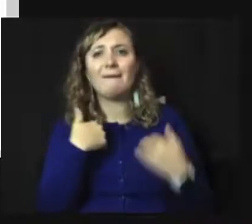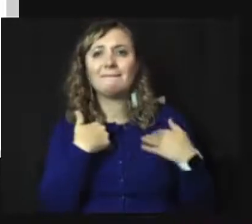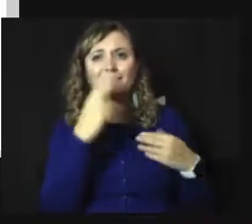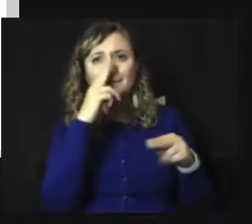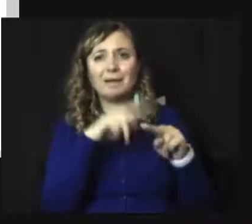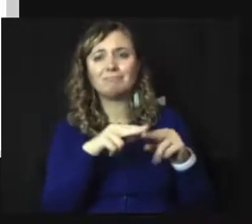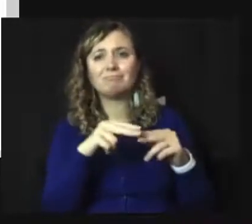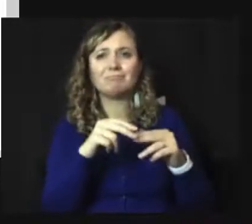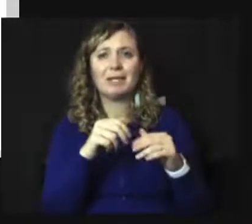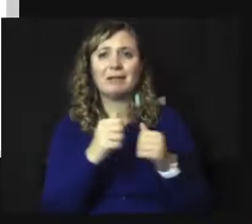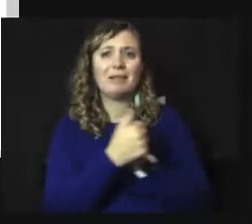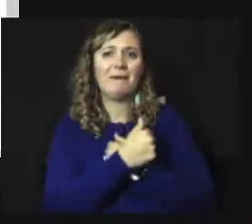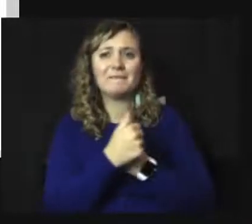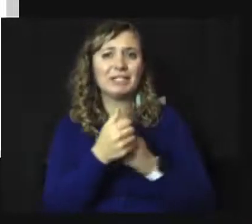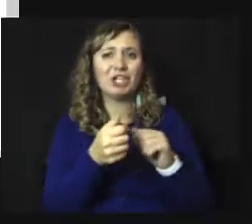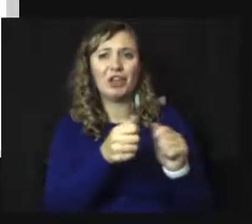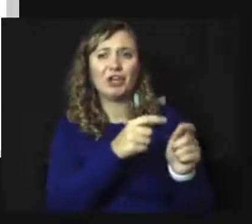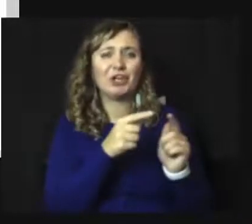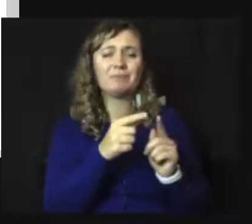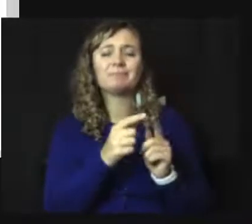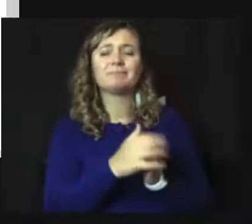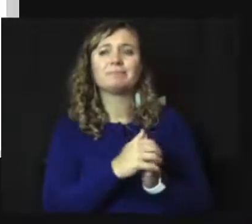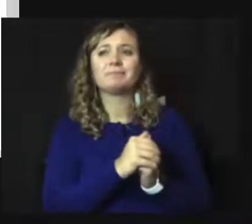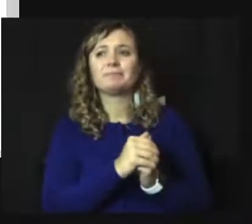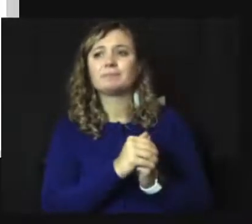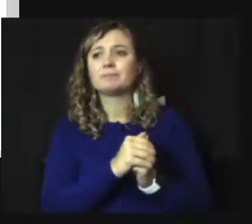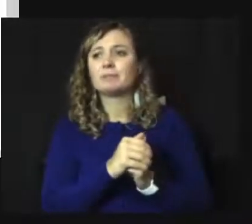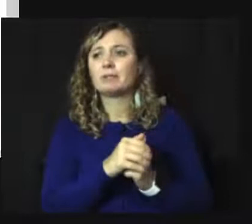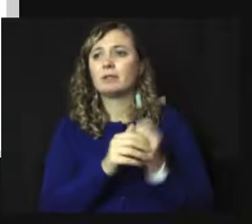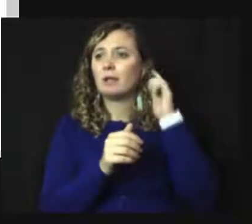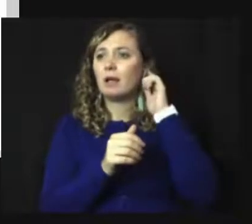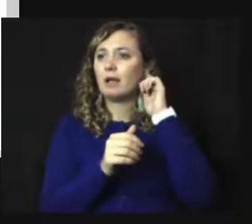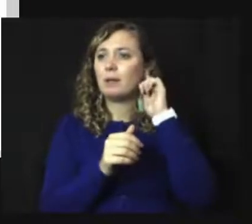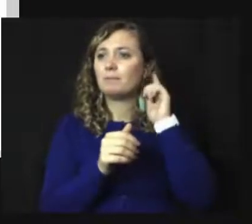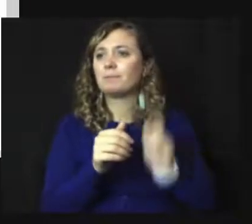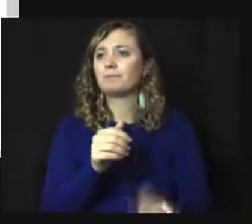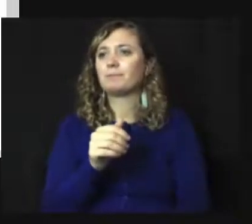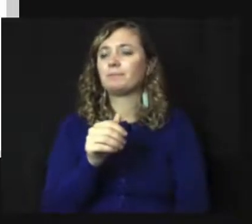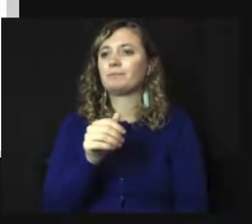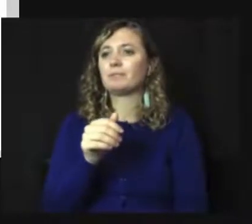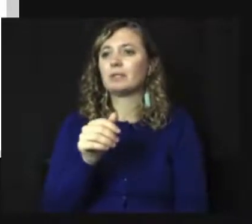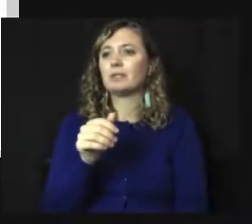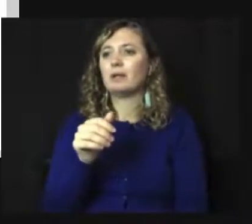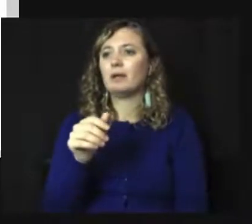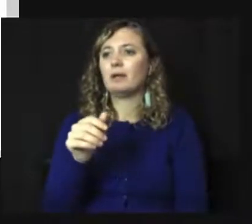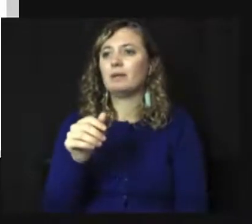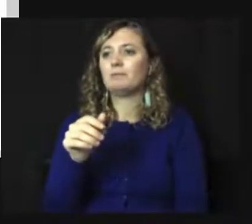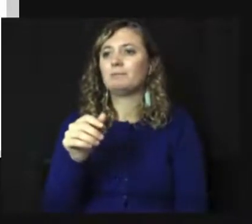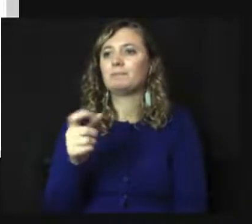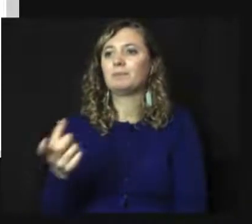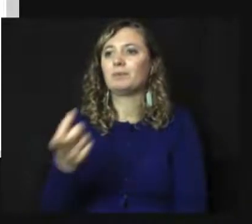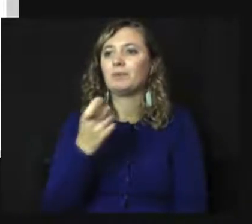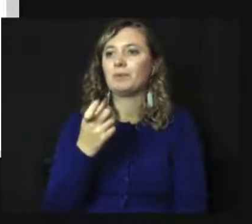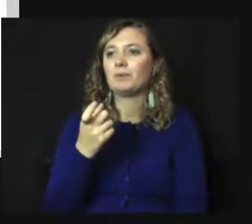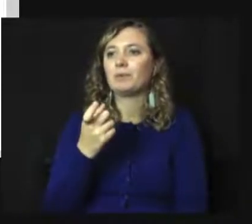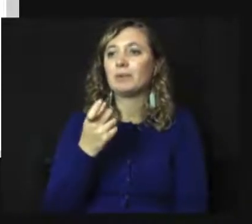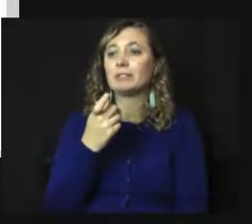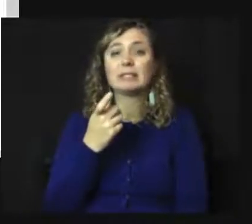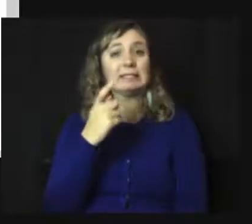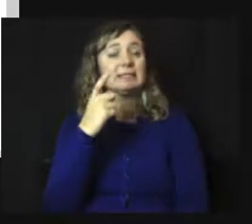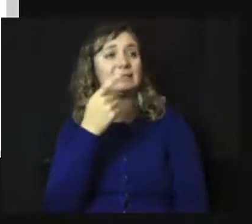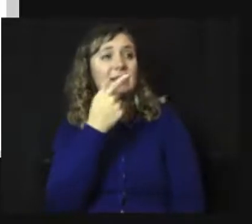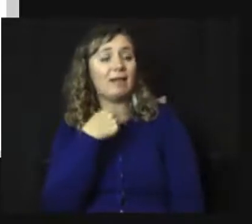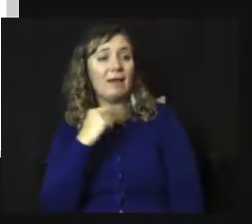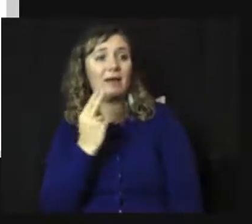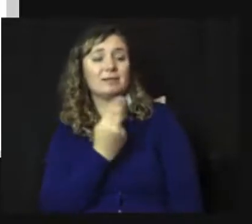that. Oh, can you tell us about your book? I have been waiting my whole life for someone to ask me that. So I have two